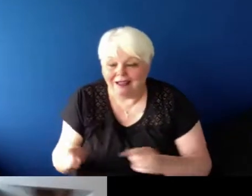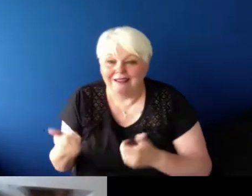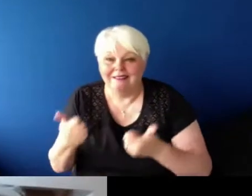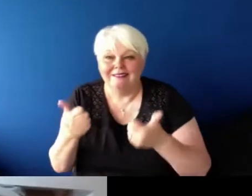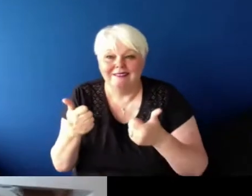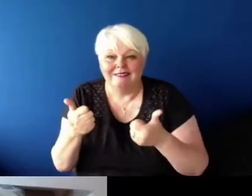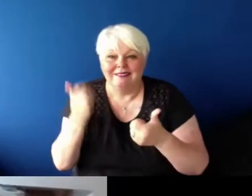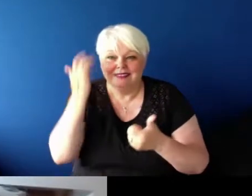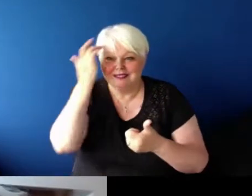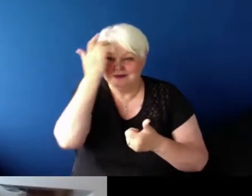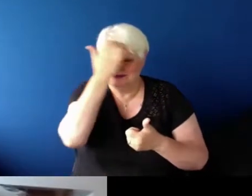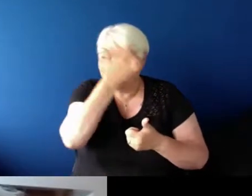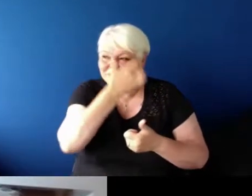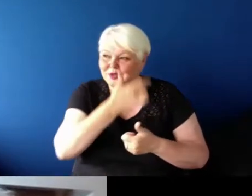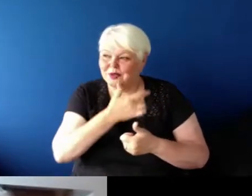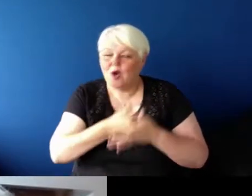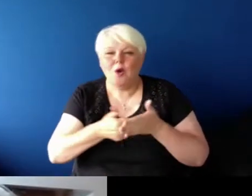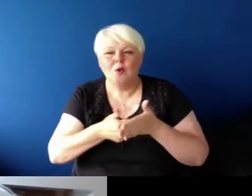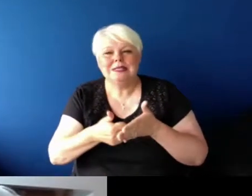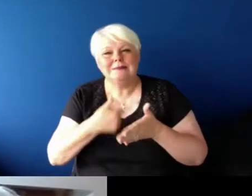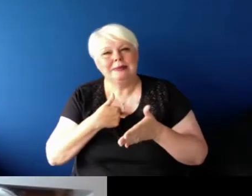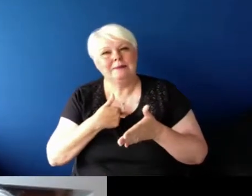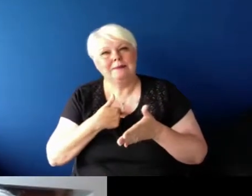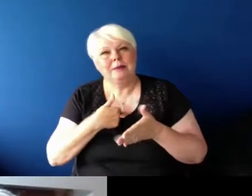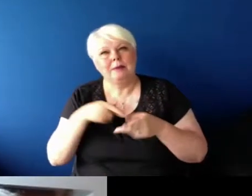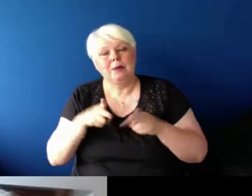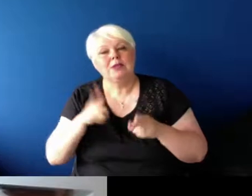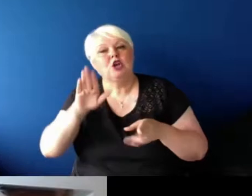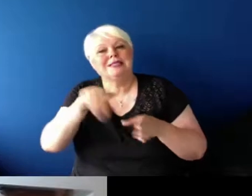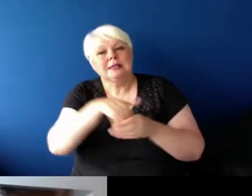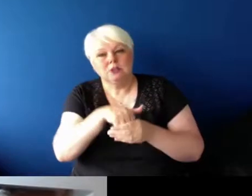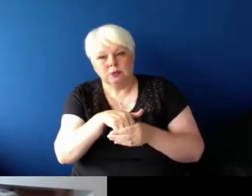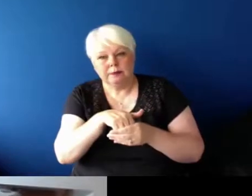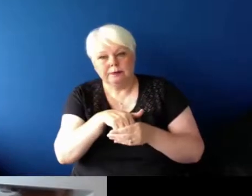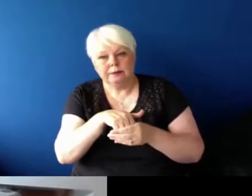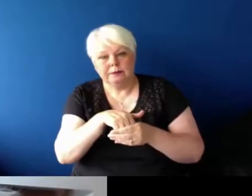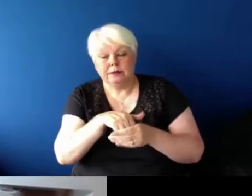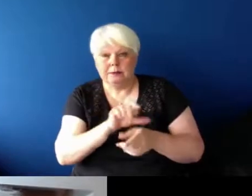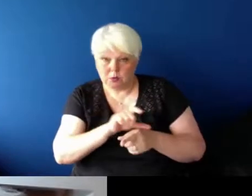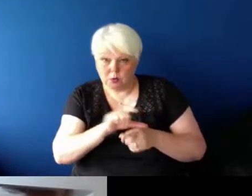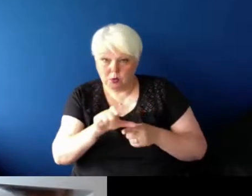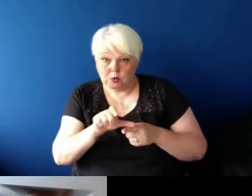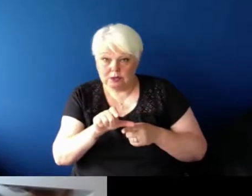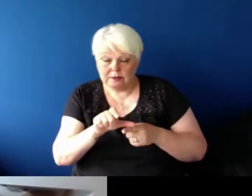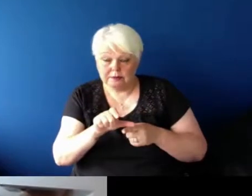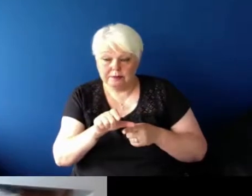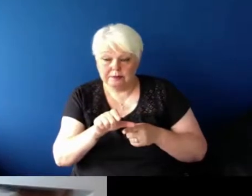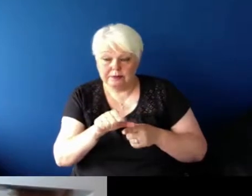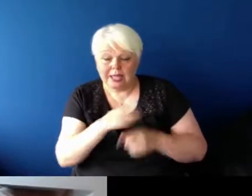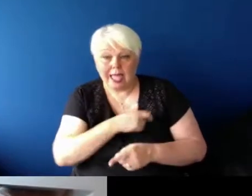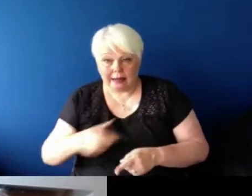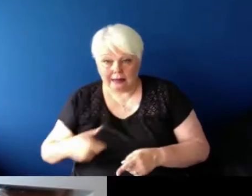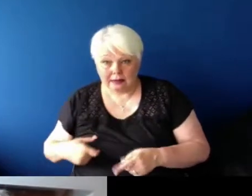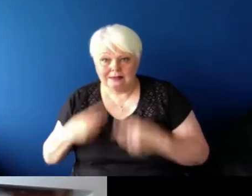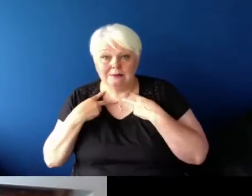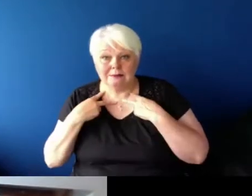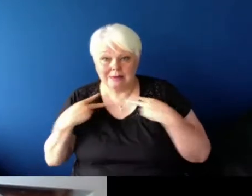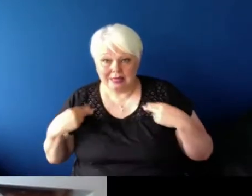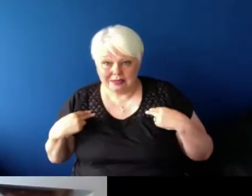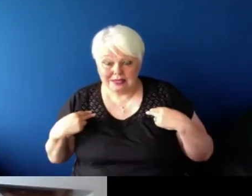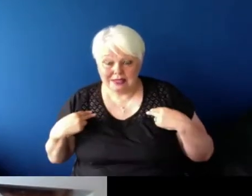So there was always the contextualizing. And on the course that I was on, it was Anglican, Methodist,